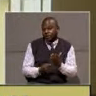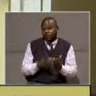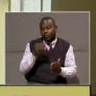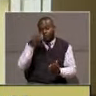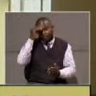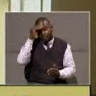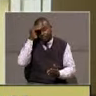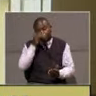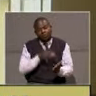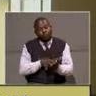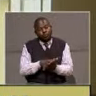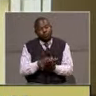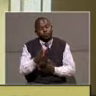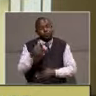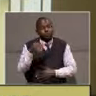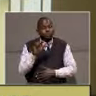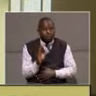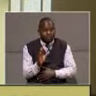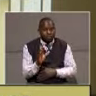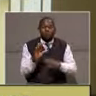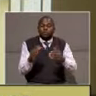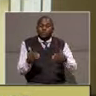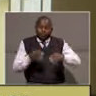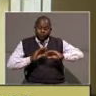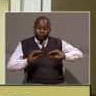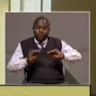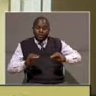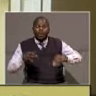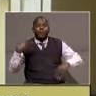very, very costly, more especially in terms of training materials.